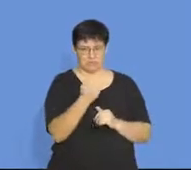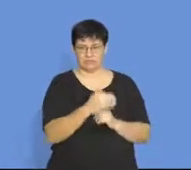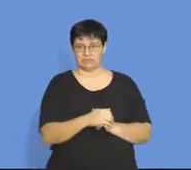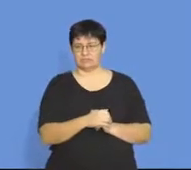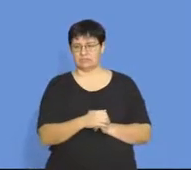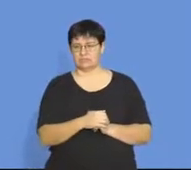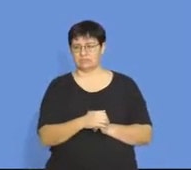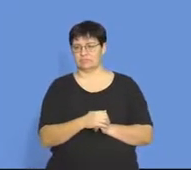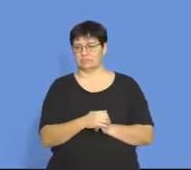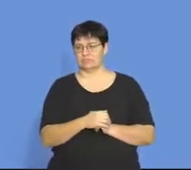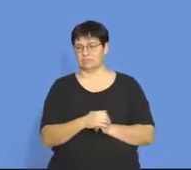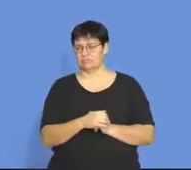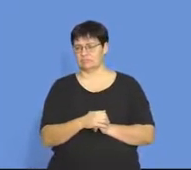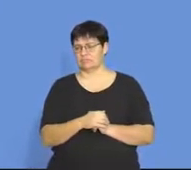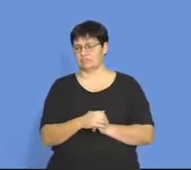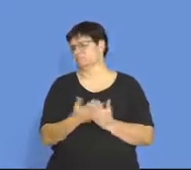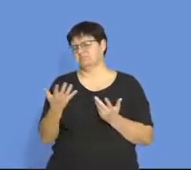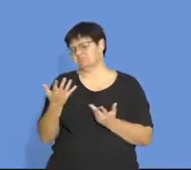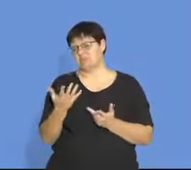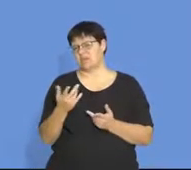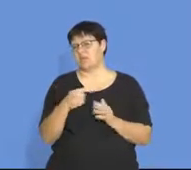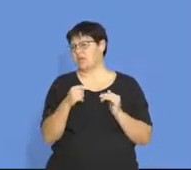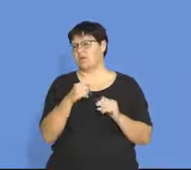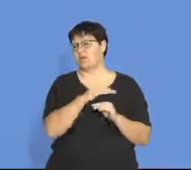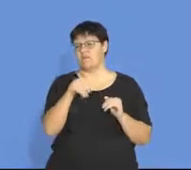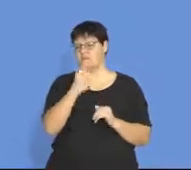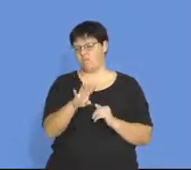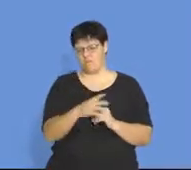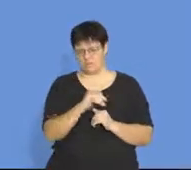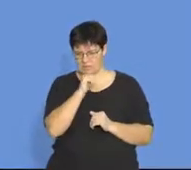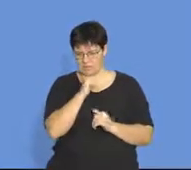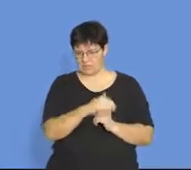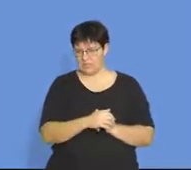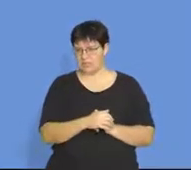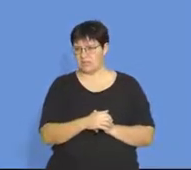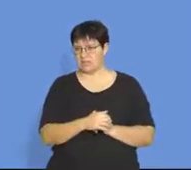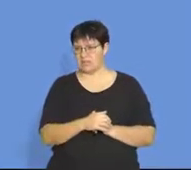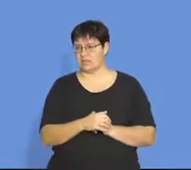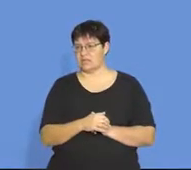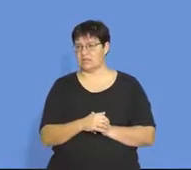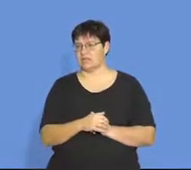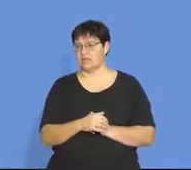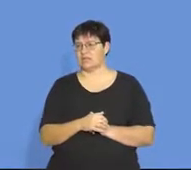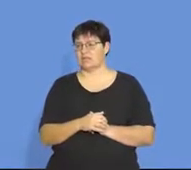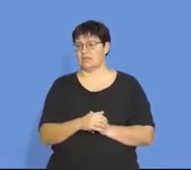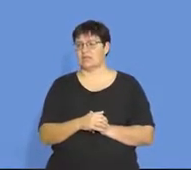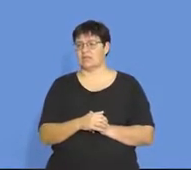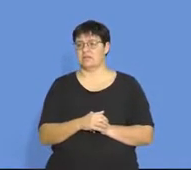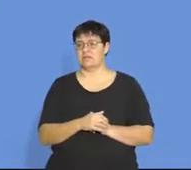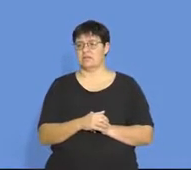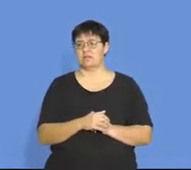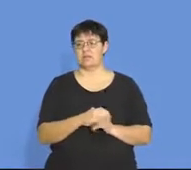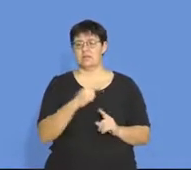negative 12. Oh yes, let's make it negative 12 over 4 so that we make it step by